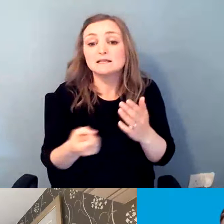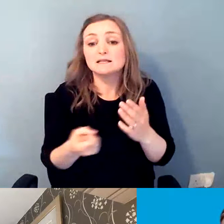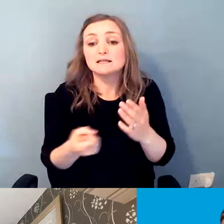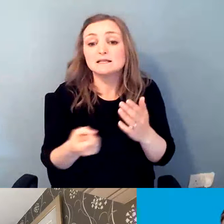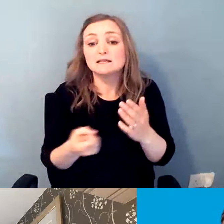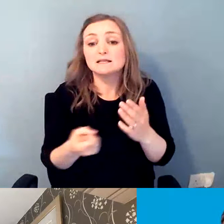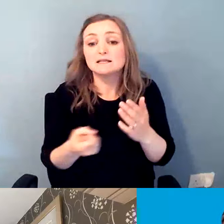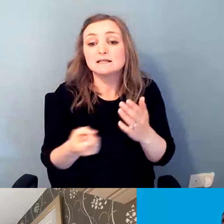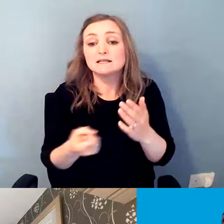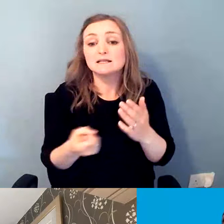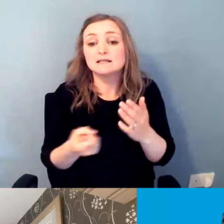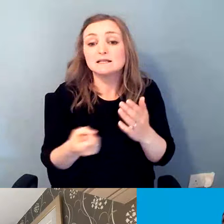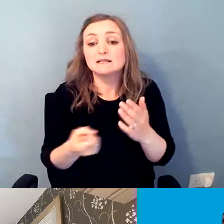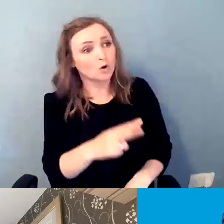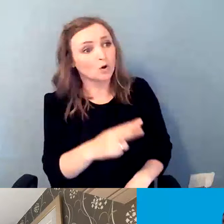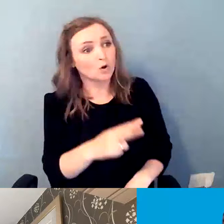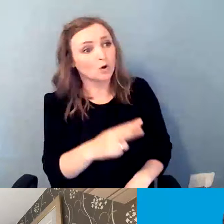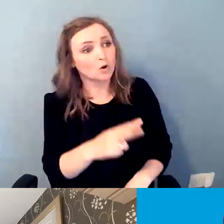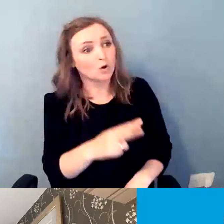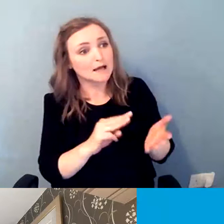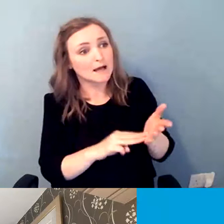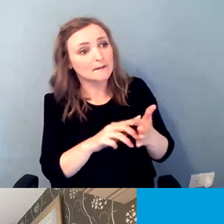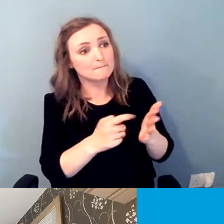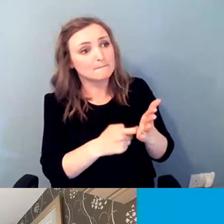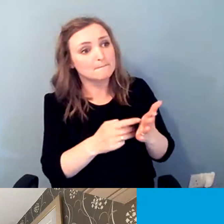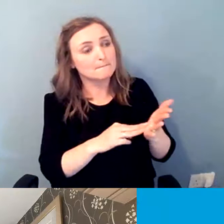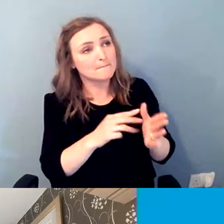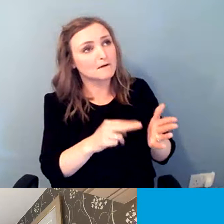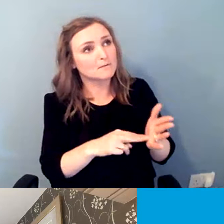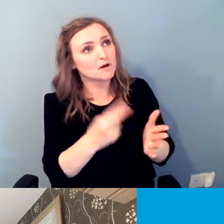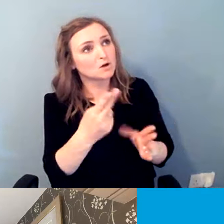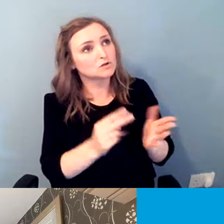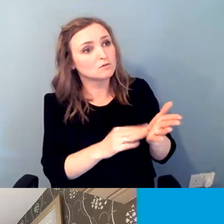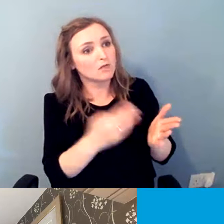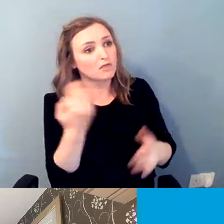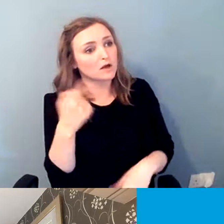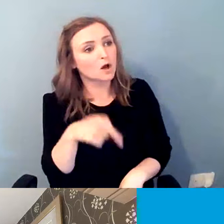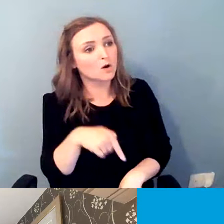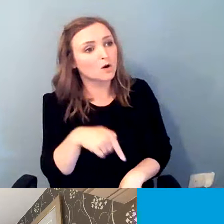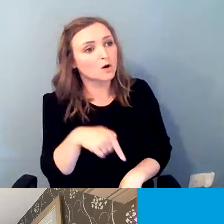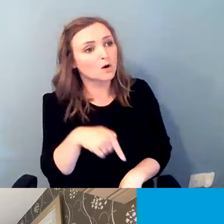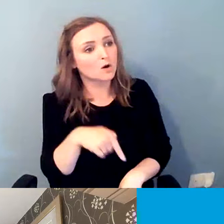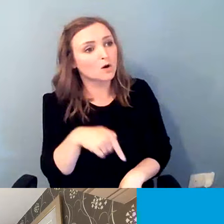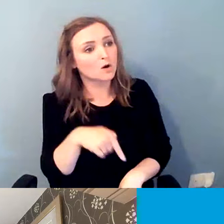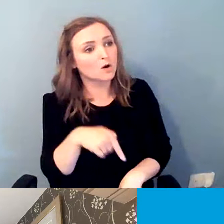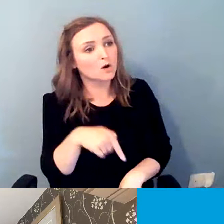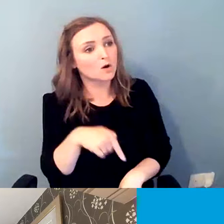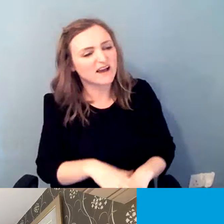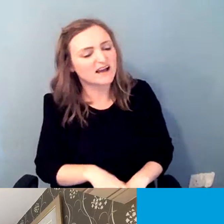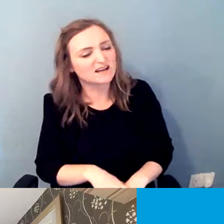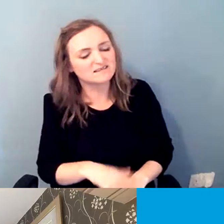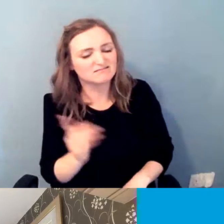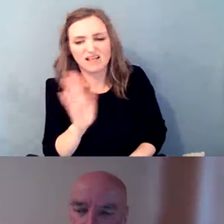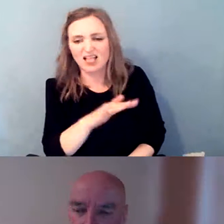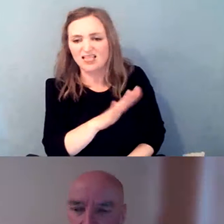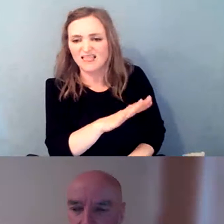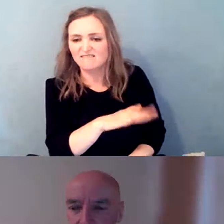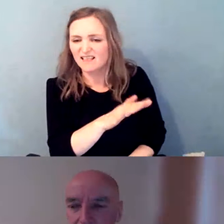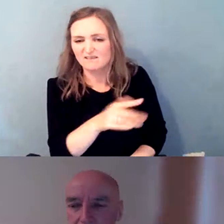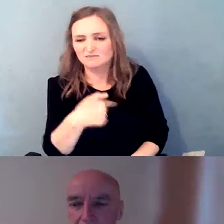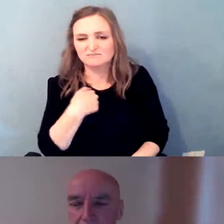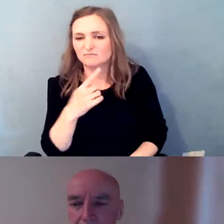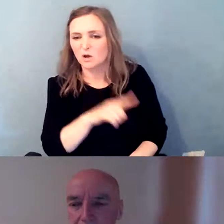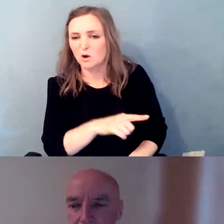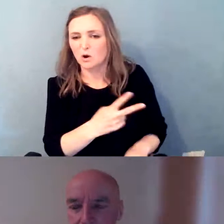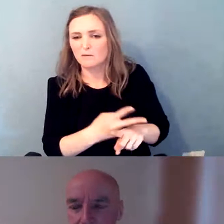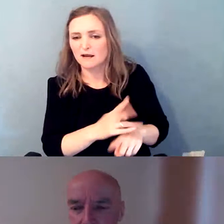saw Dr. Merriman about that. Was it a couple of months ago? And she said I was okay, so I won't bother them again. So it's about giving